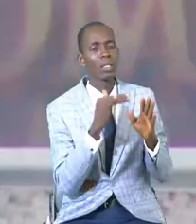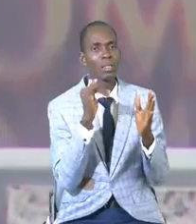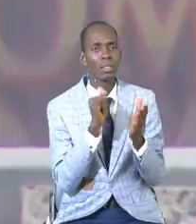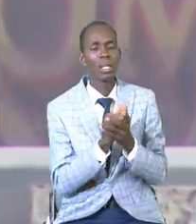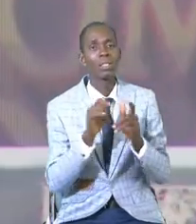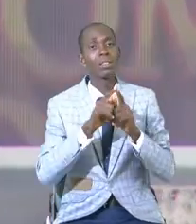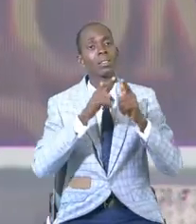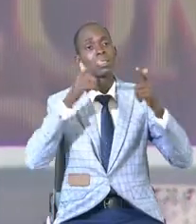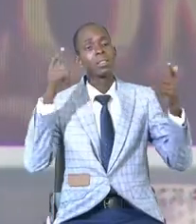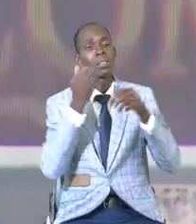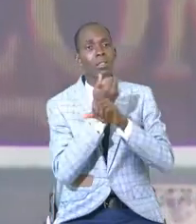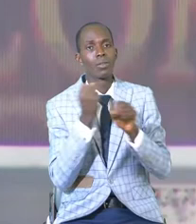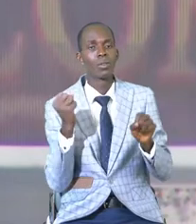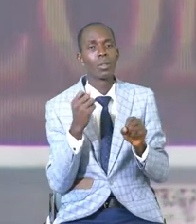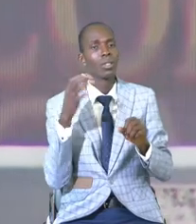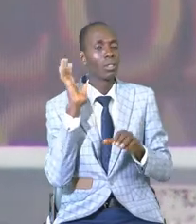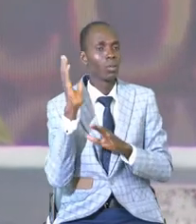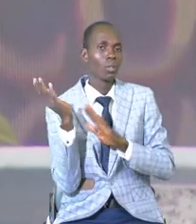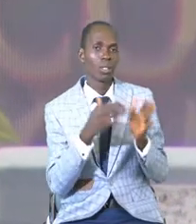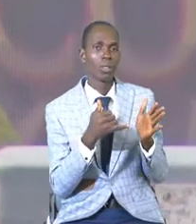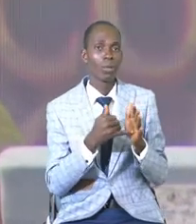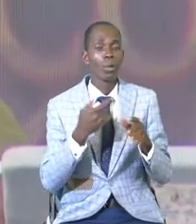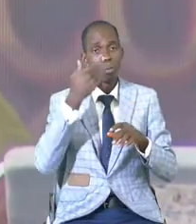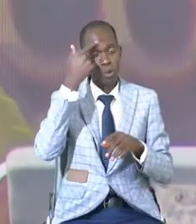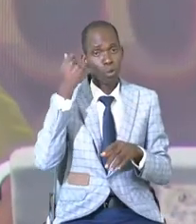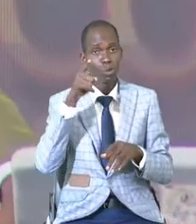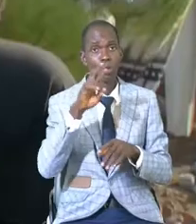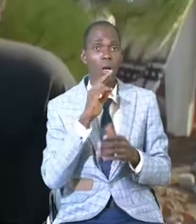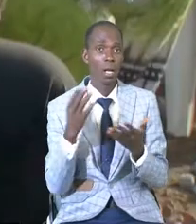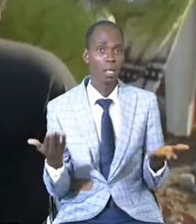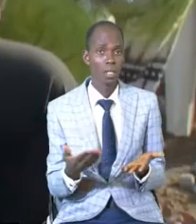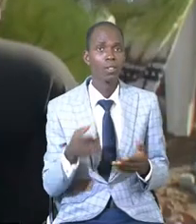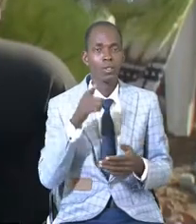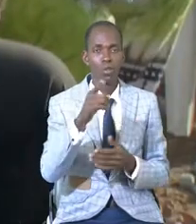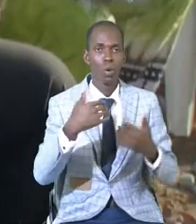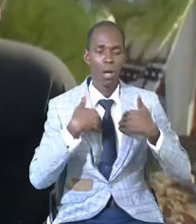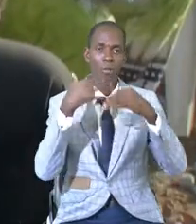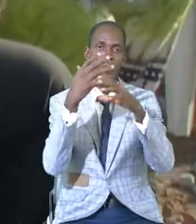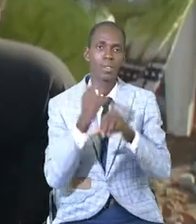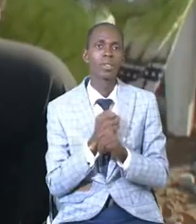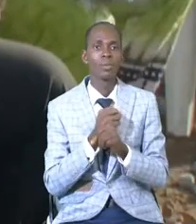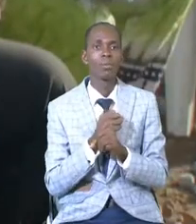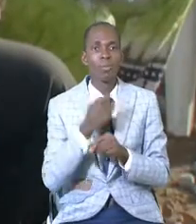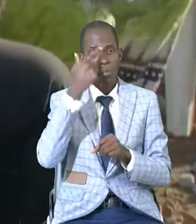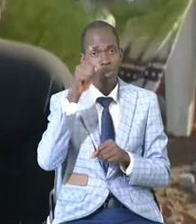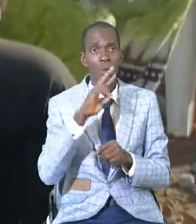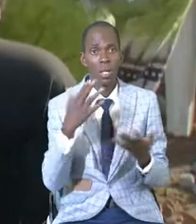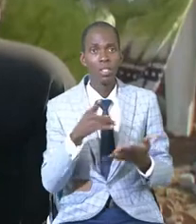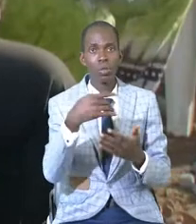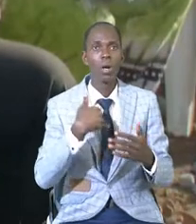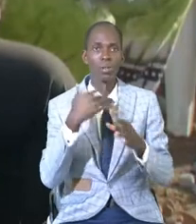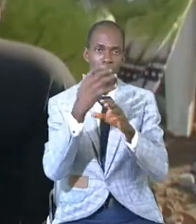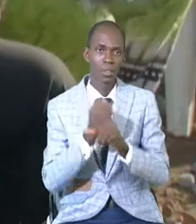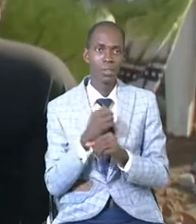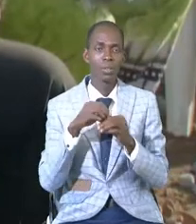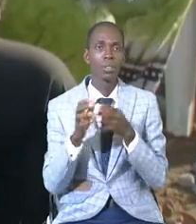and they neglect. But thank God, because you are here, you have received. I said you have received. You